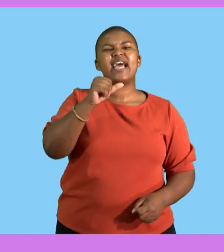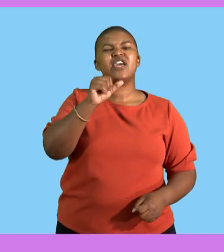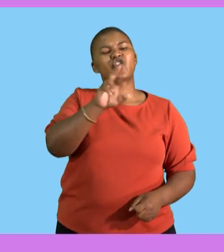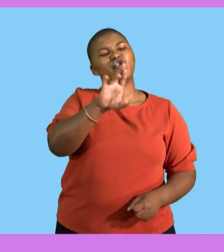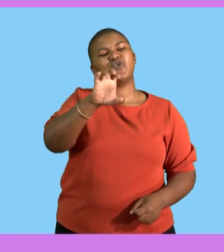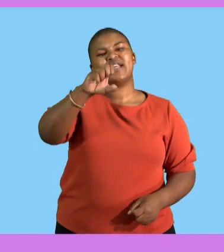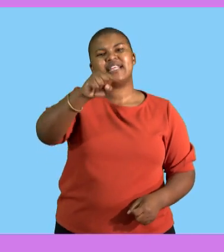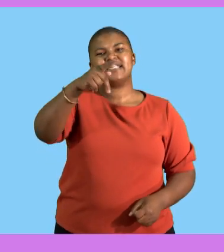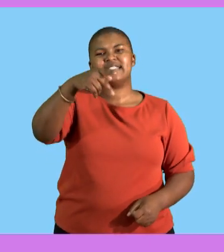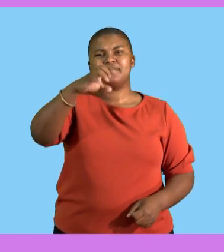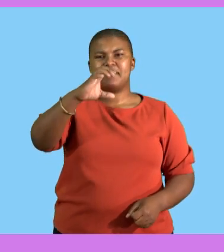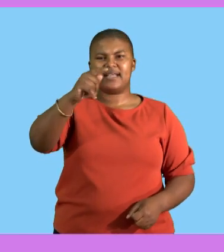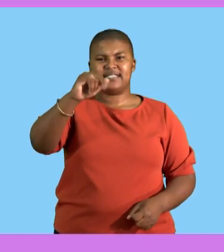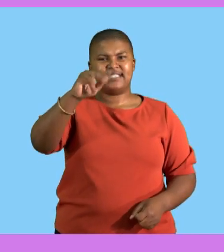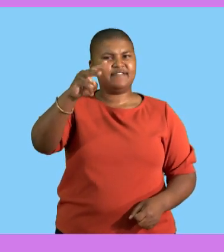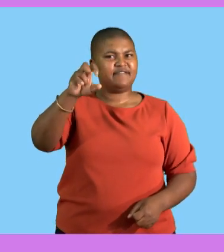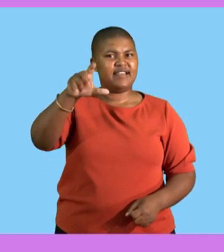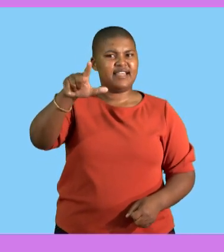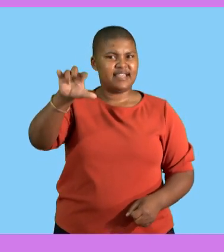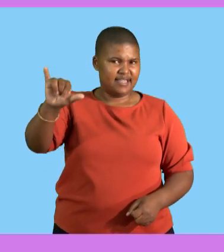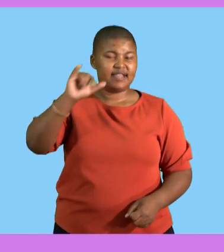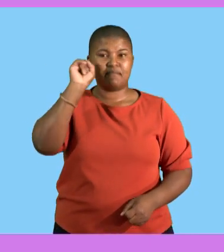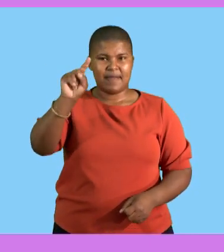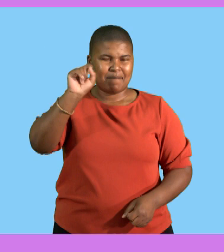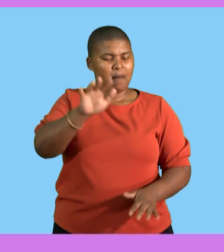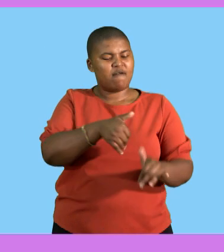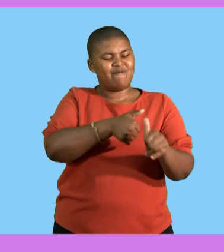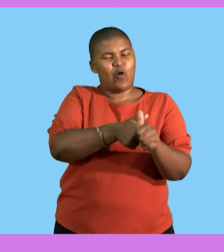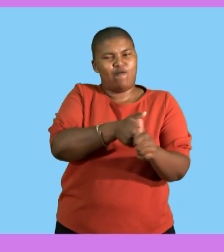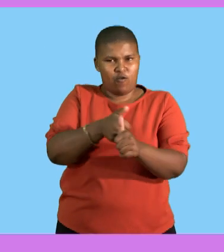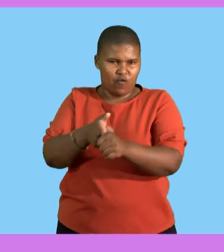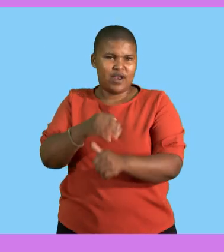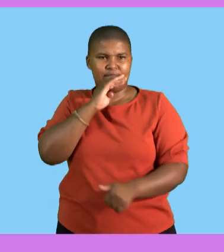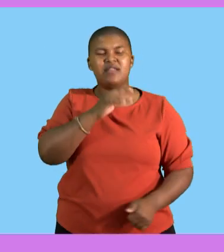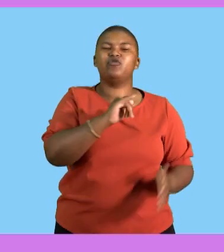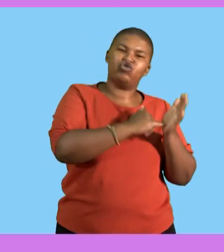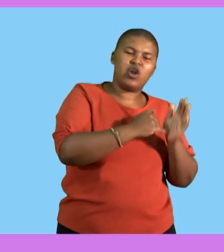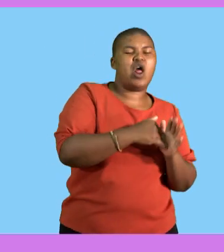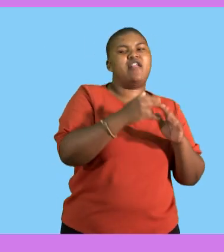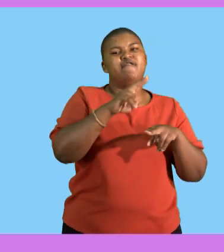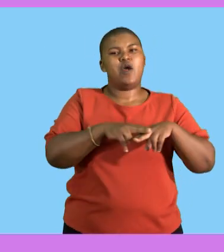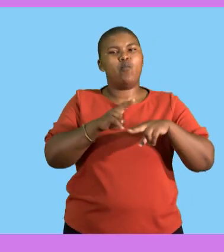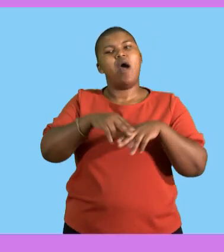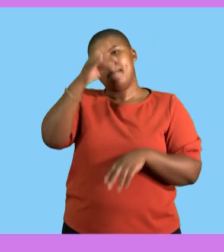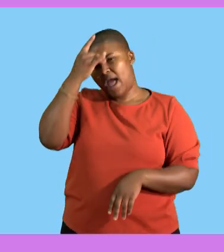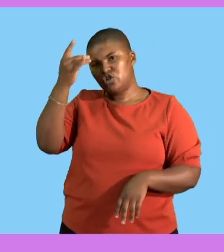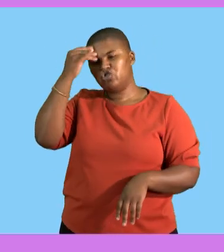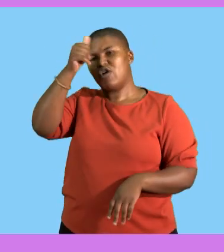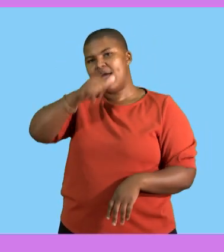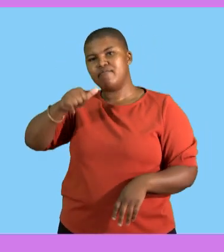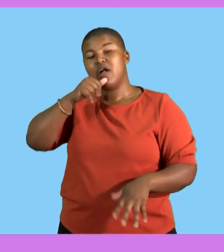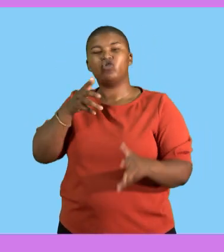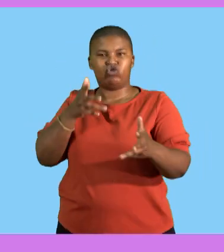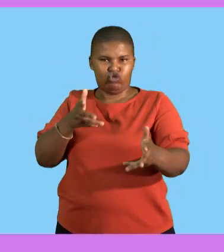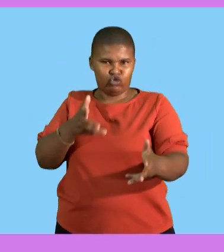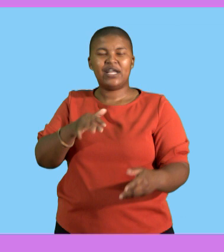other. Meaning if these are the months, it means it will be January, February, March, April, respectively. That's the word. So